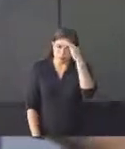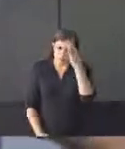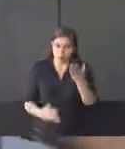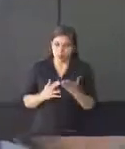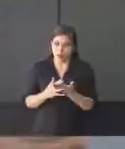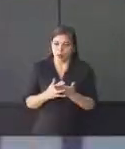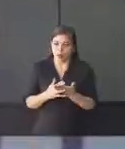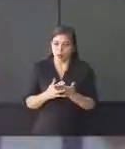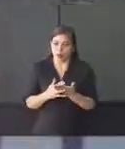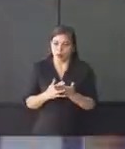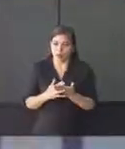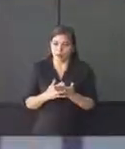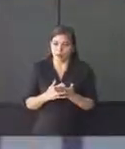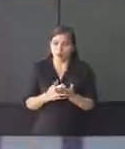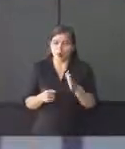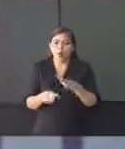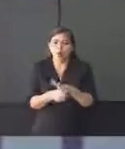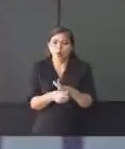Half?